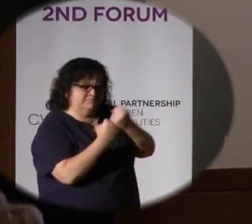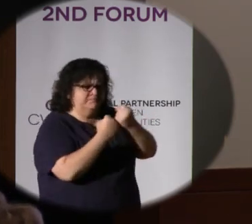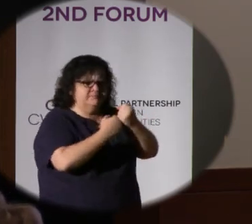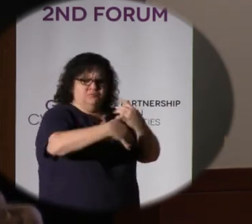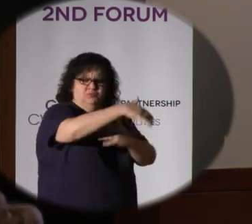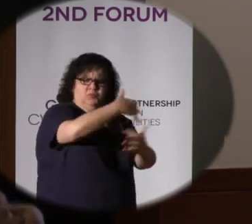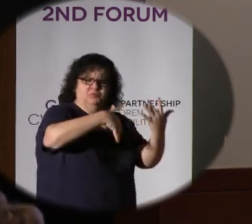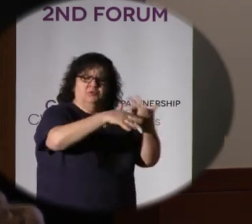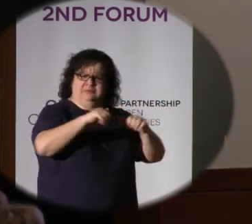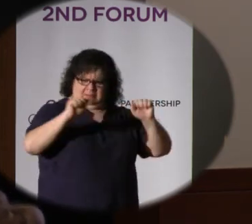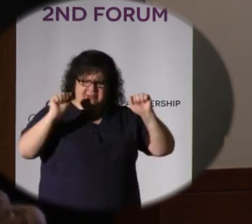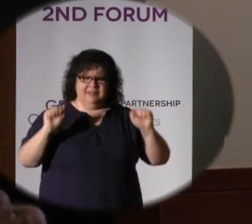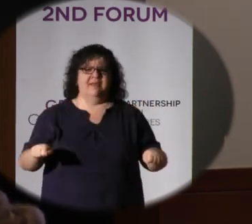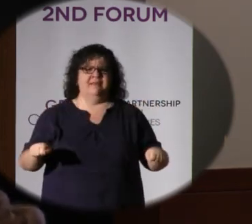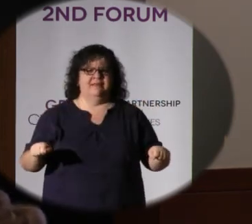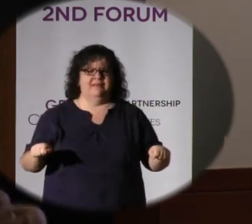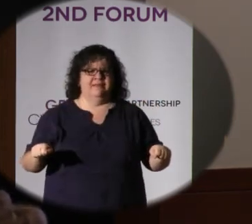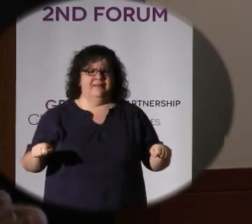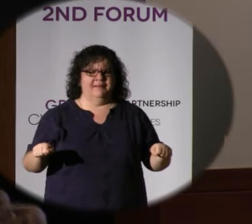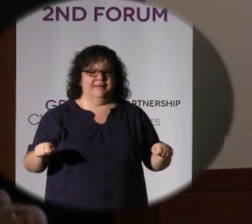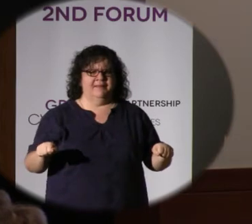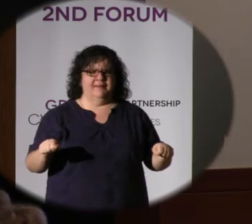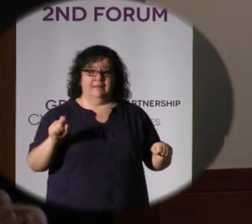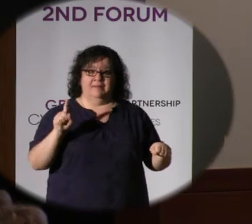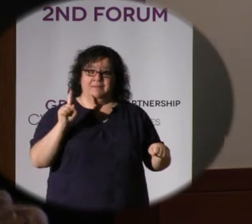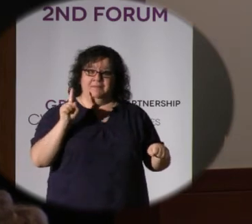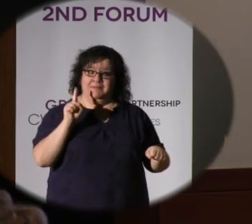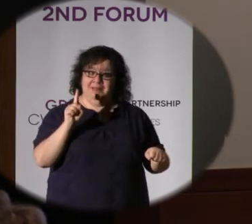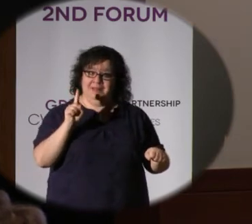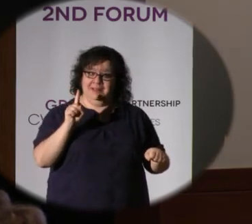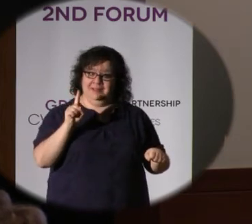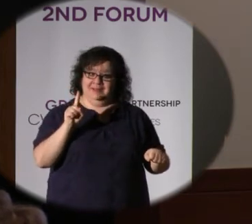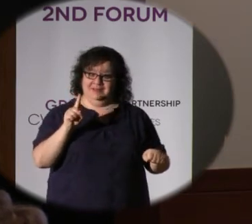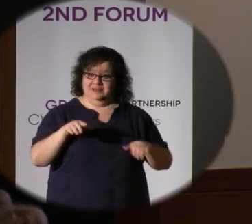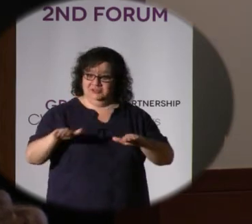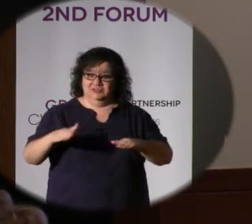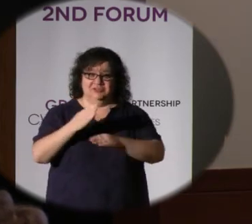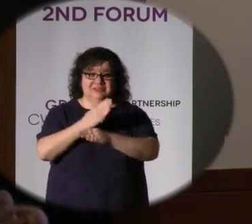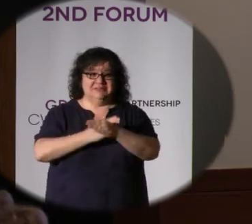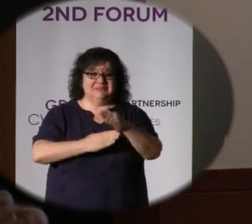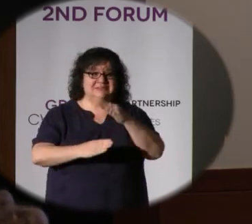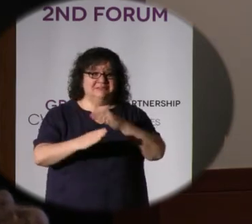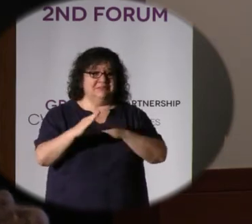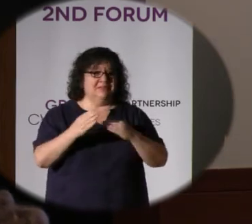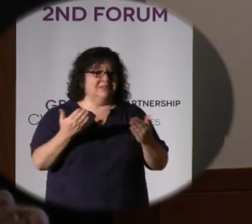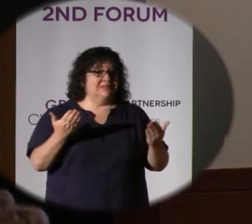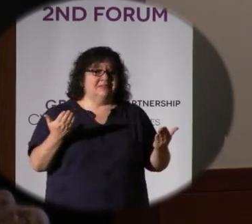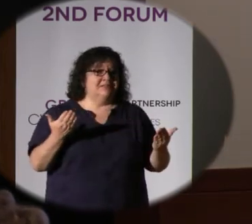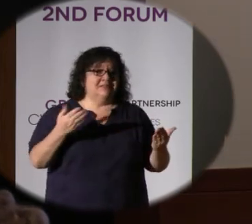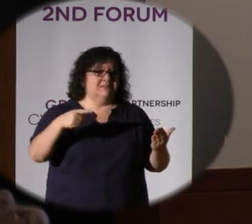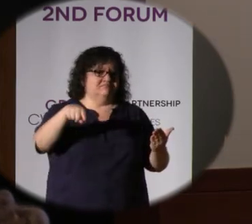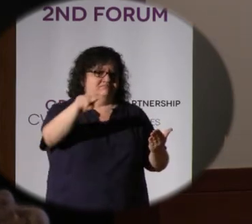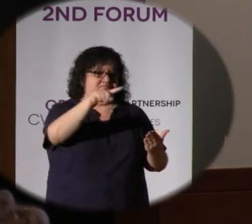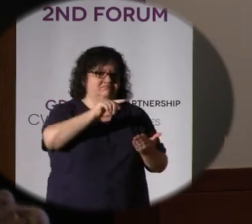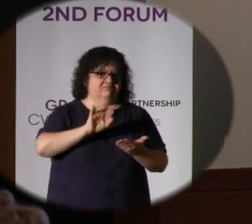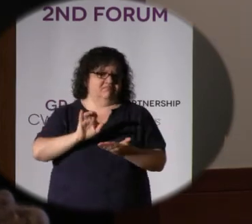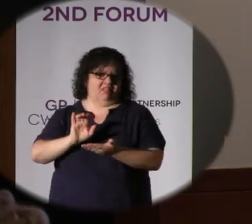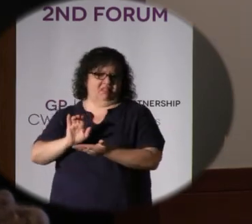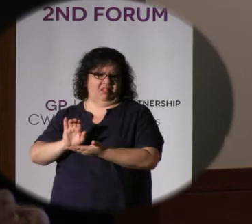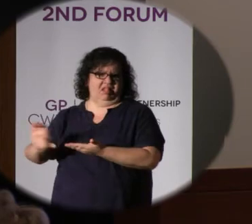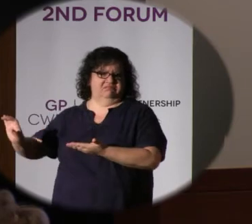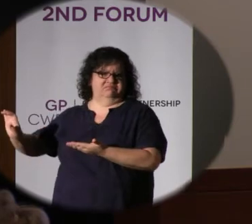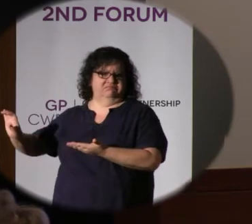children with disabilities continue to be excluded from schools, from living and participating in